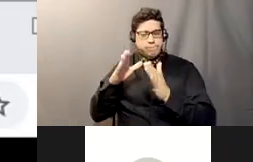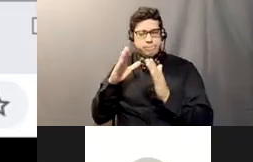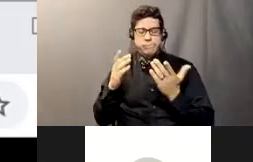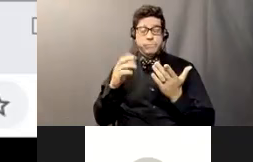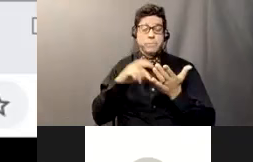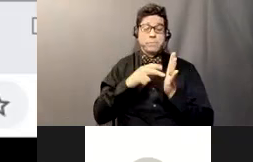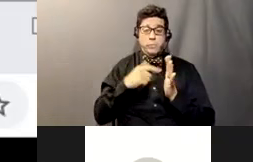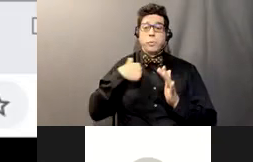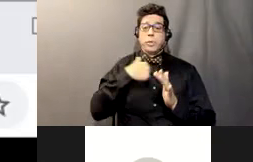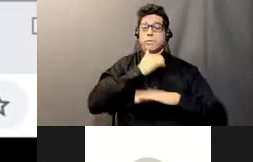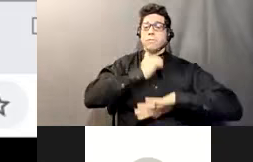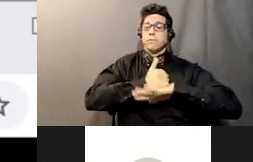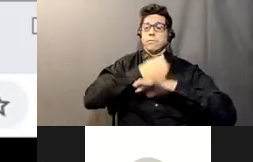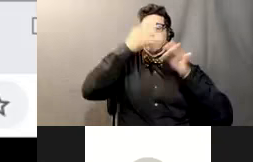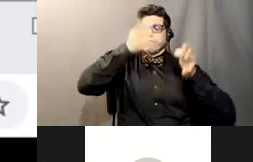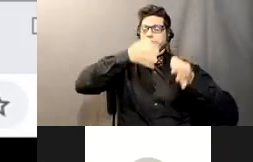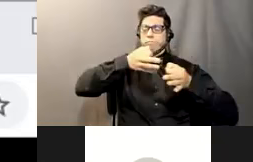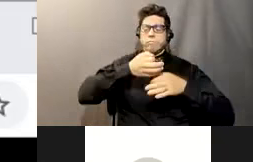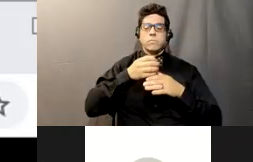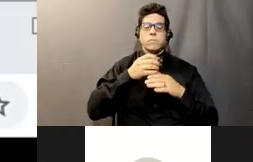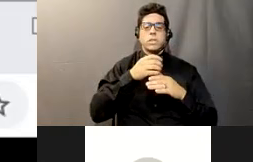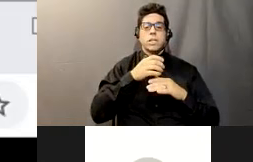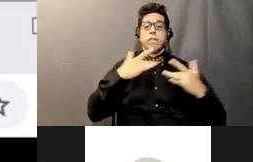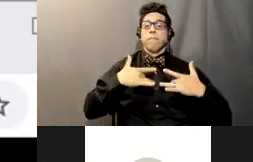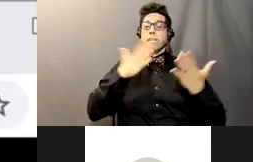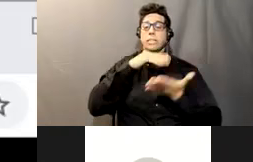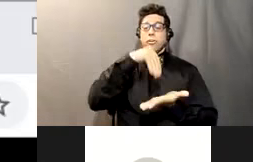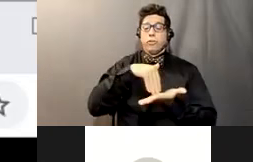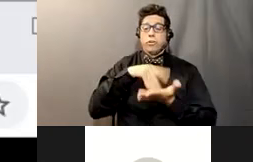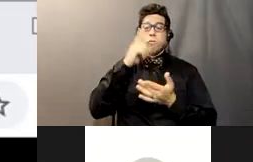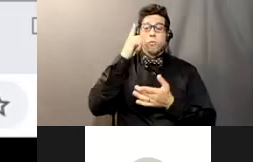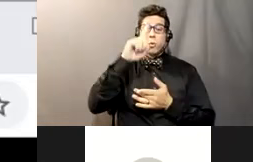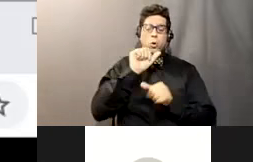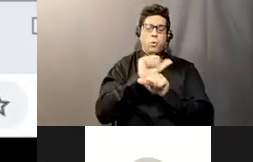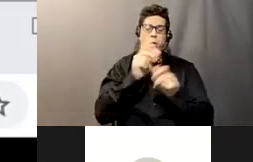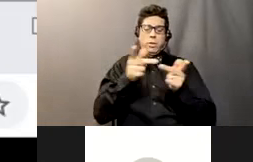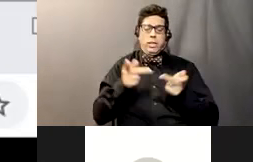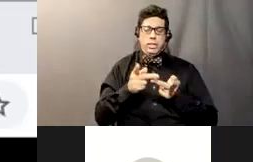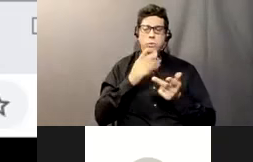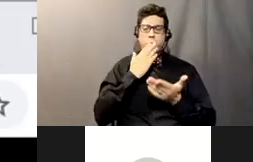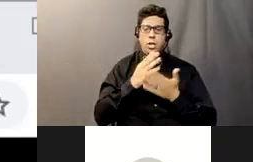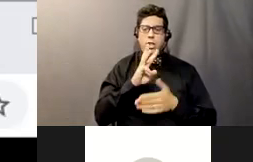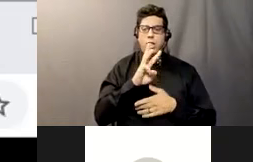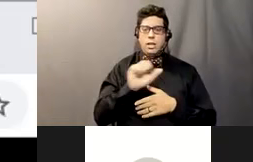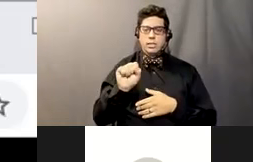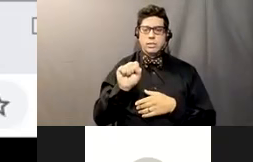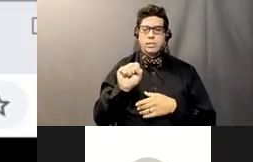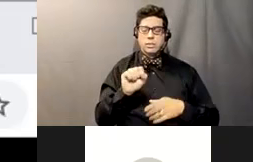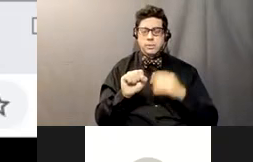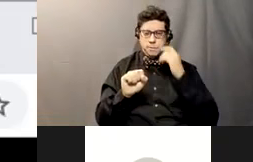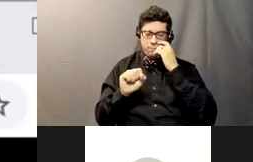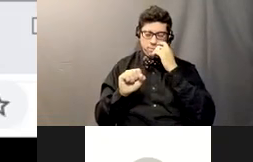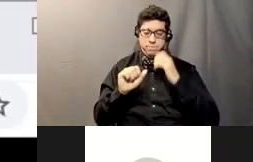to design an event centered around workplace wellness. That was fun and educational for all of